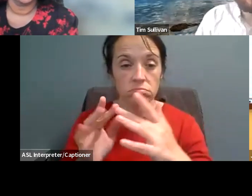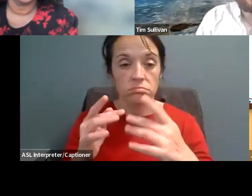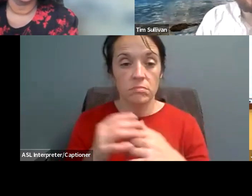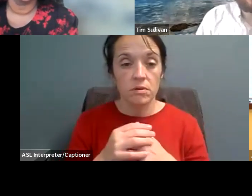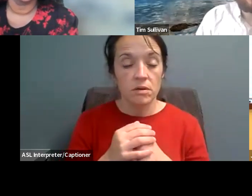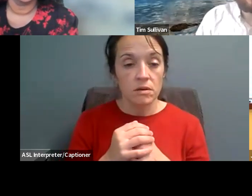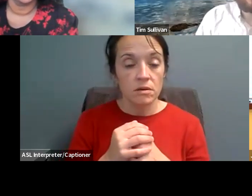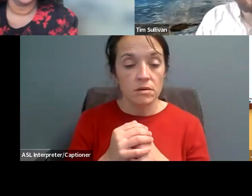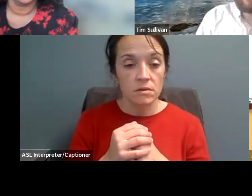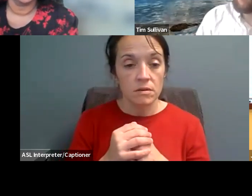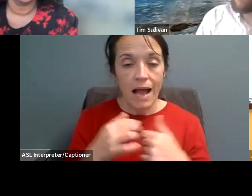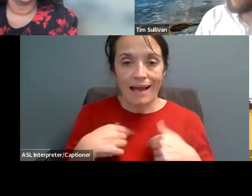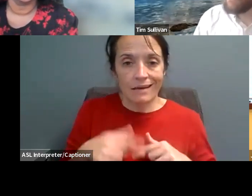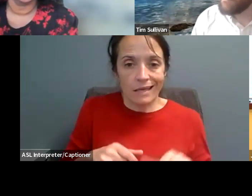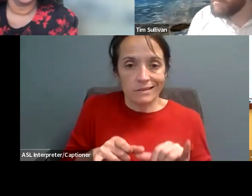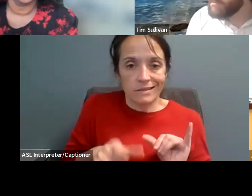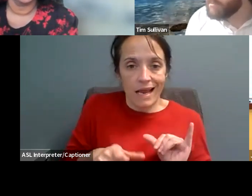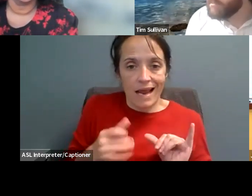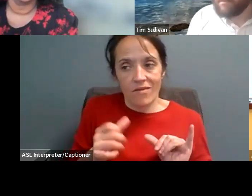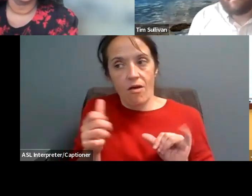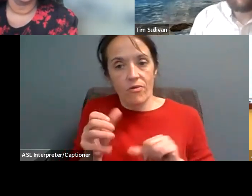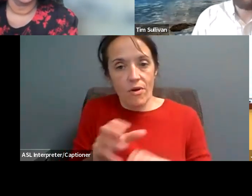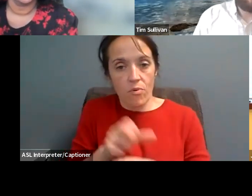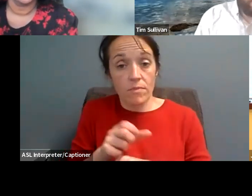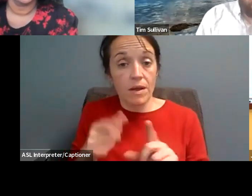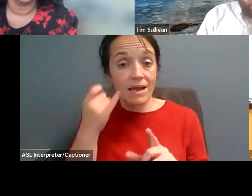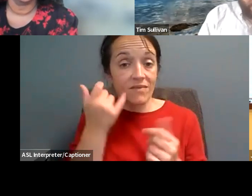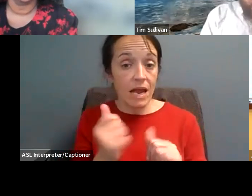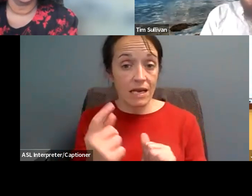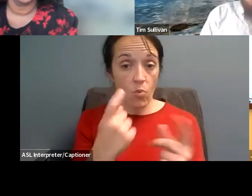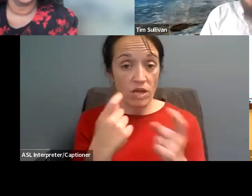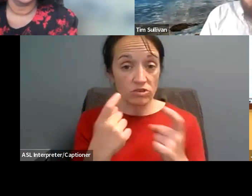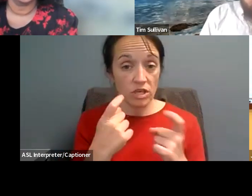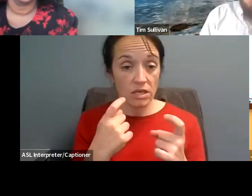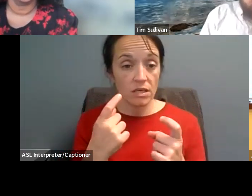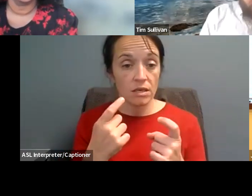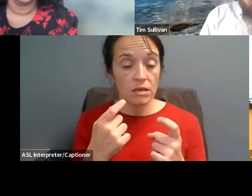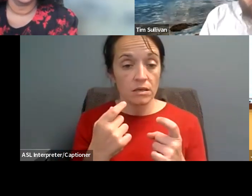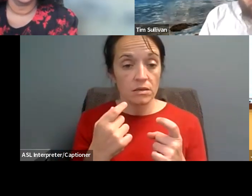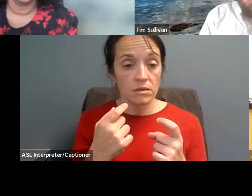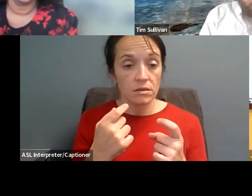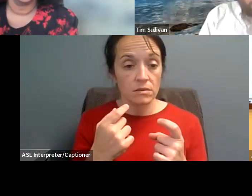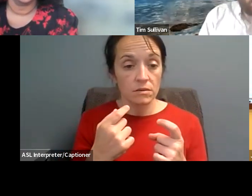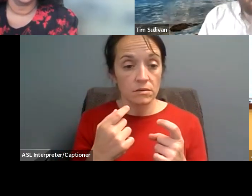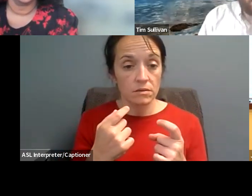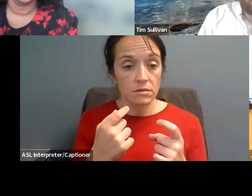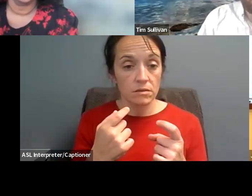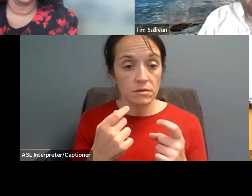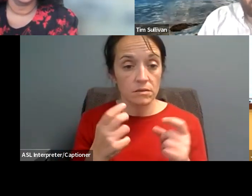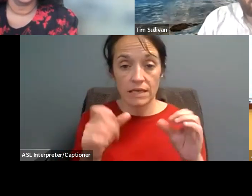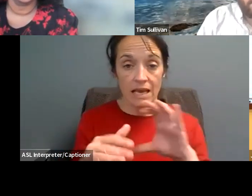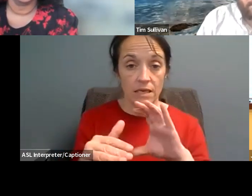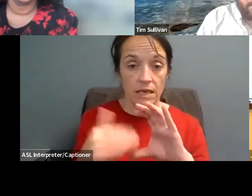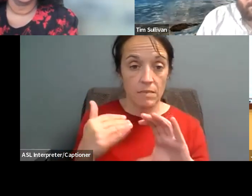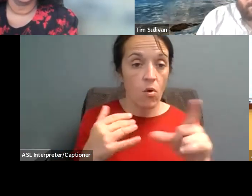staying on for much longer because I do have another appointment, but if there are any questions for me, please feel free to send them, or I'm